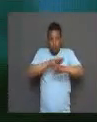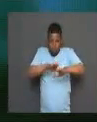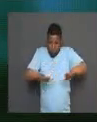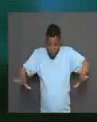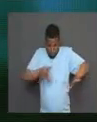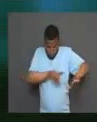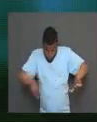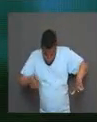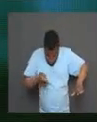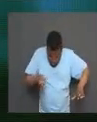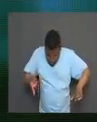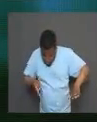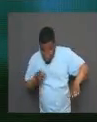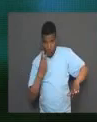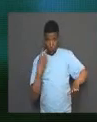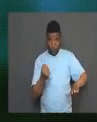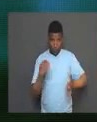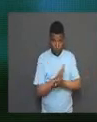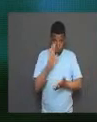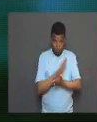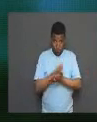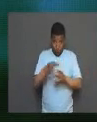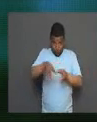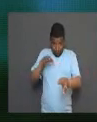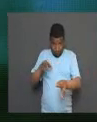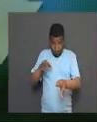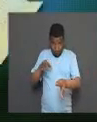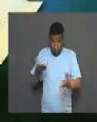plane, such as a piece of paper.